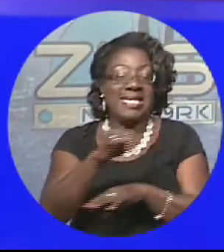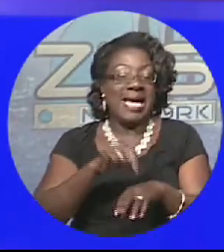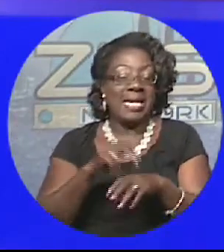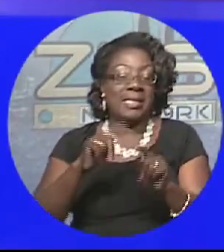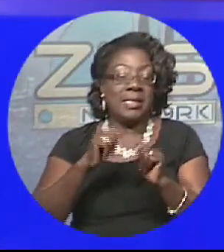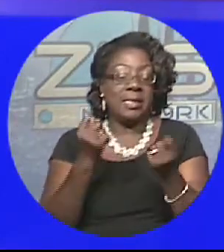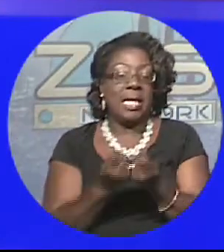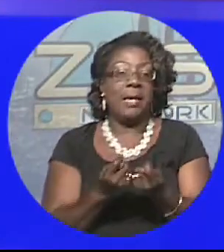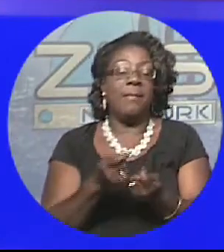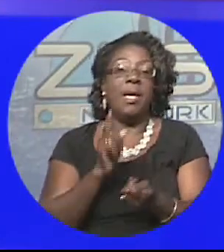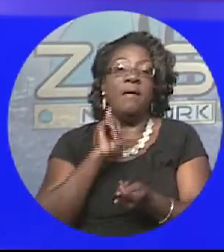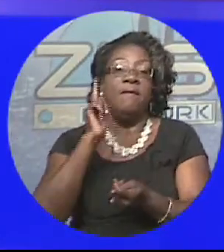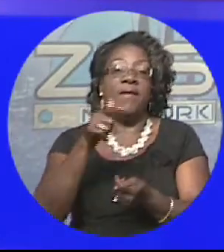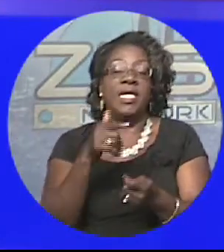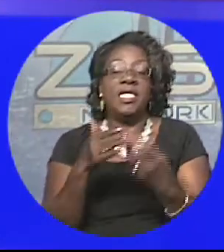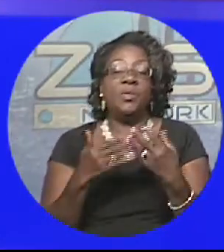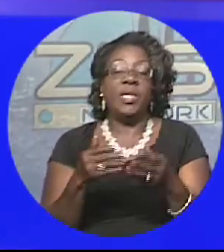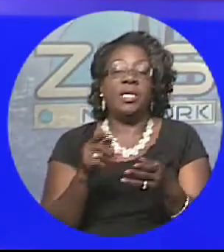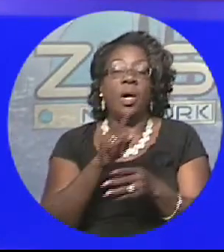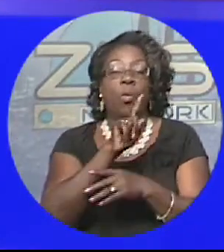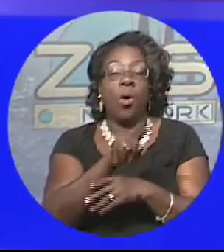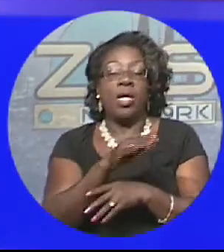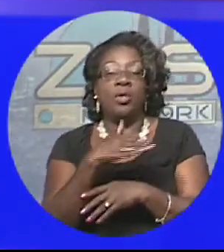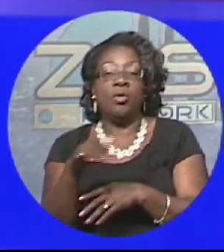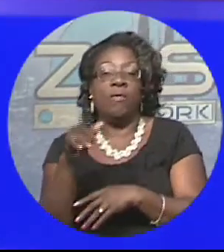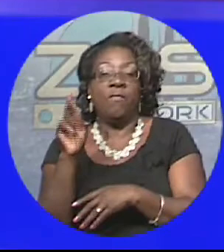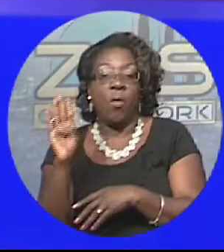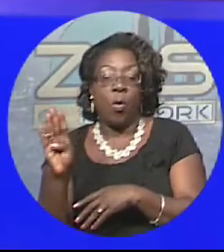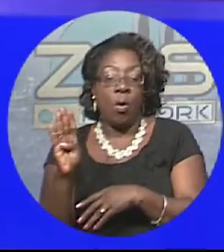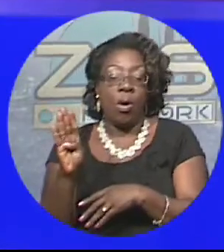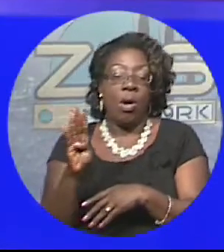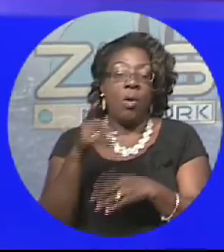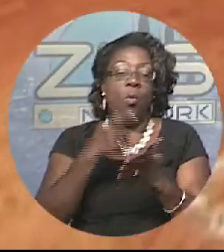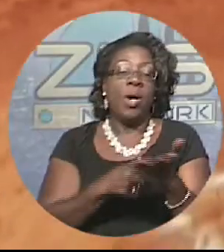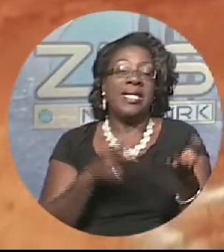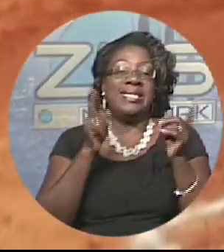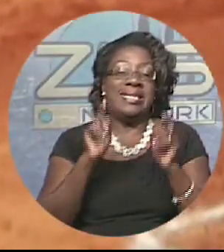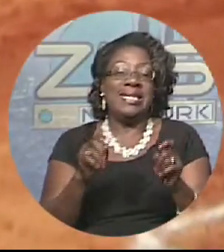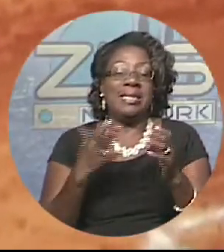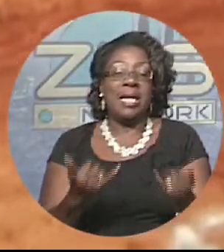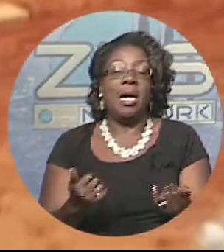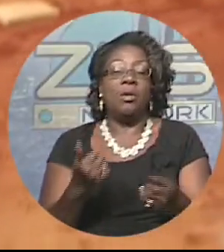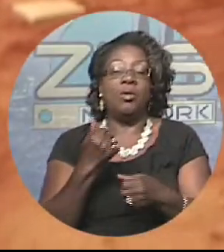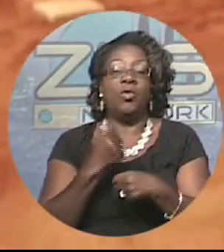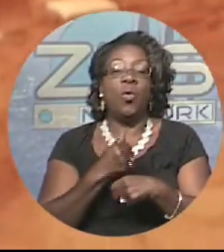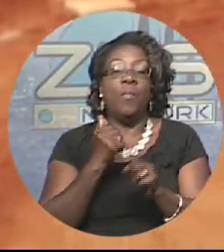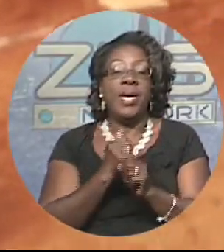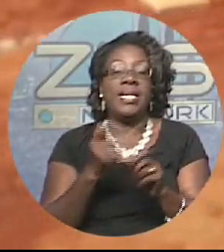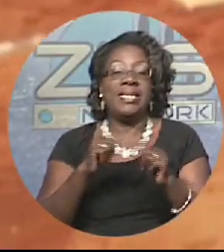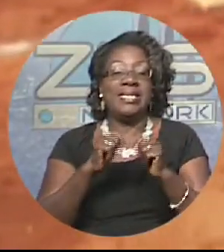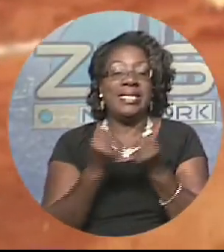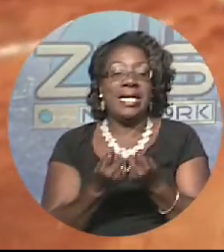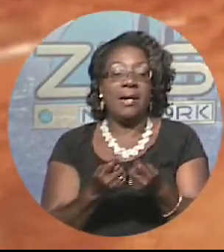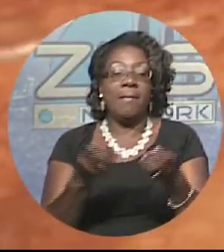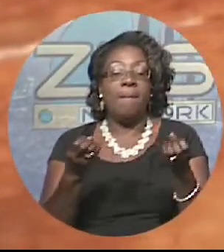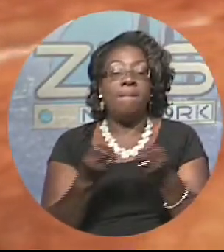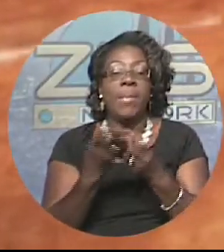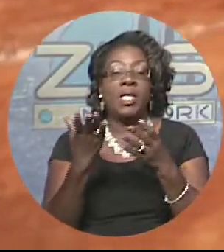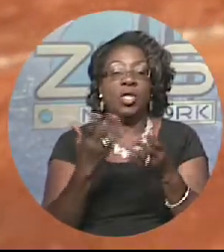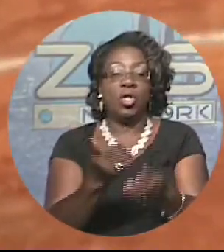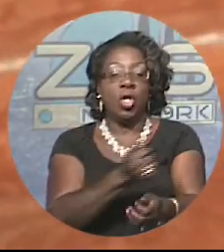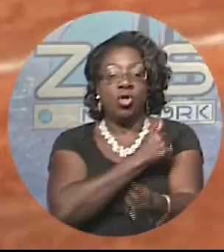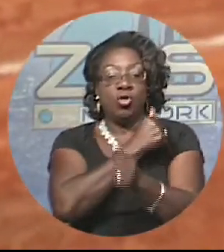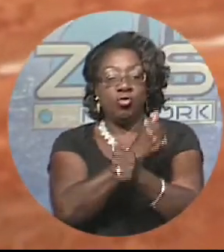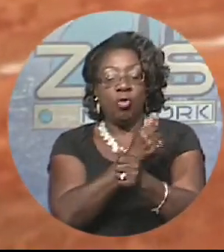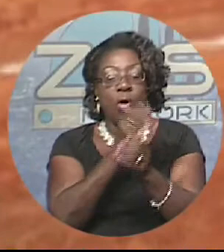qualifying tournament with a record of 1-4, some might ask, what is needed now to make the team much stronger? Well, let's ask some of the competitors